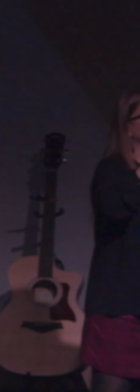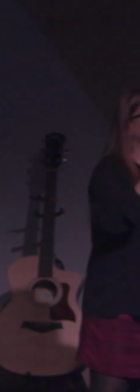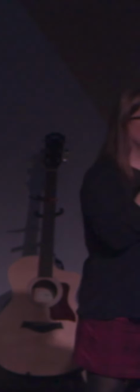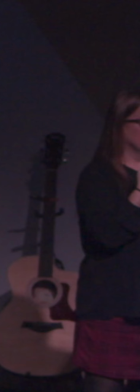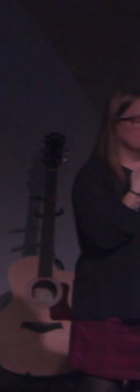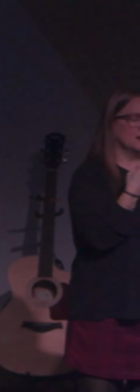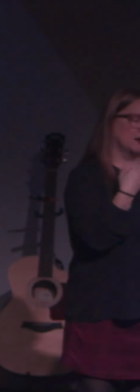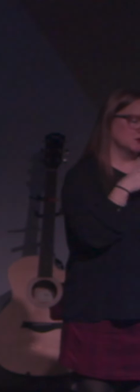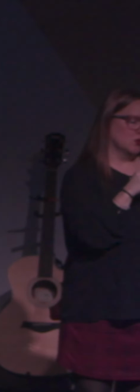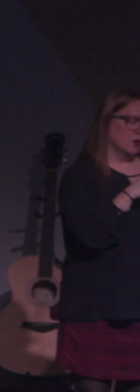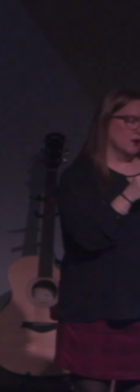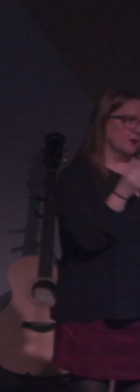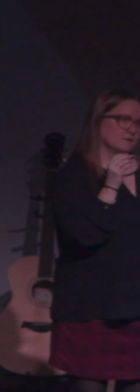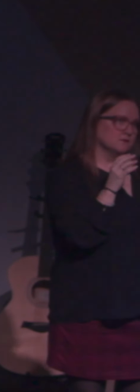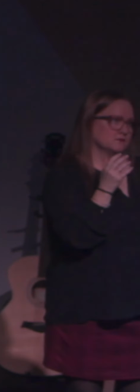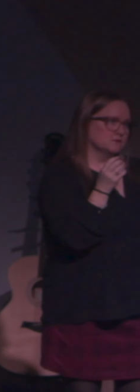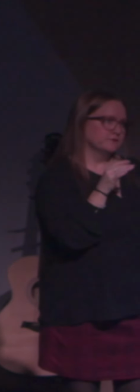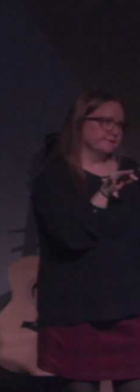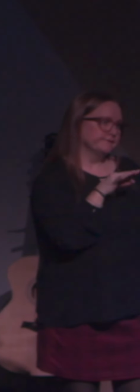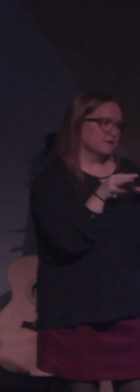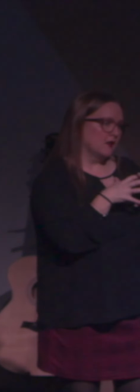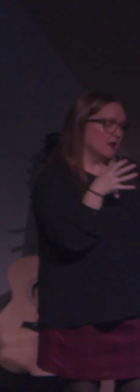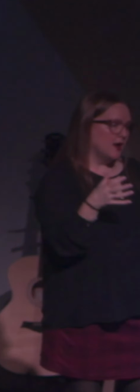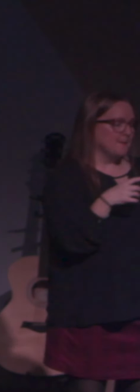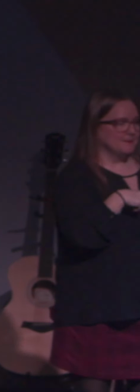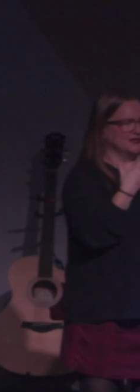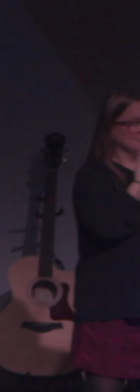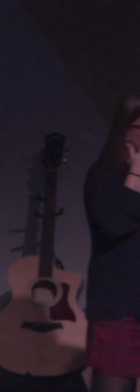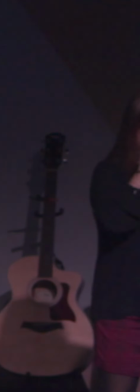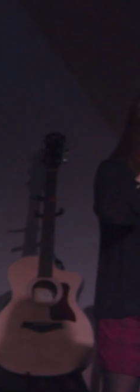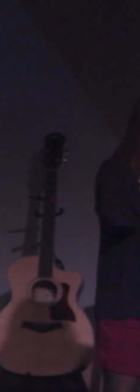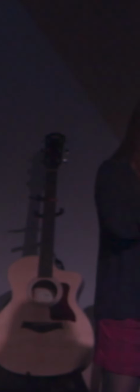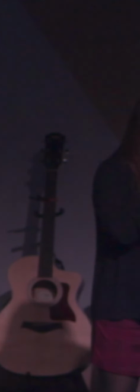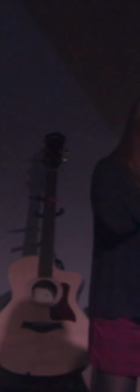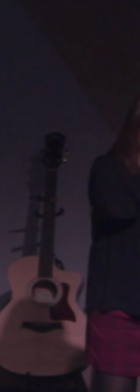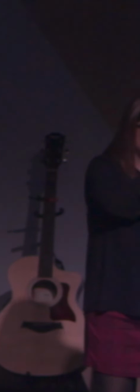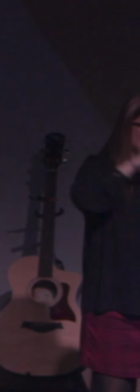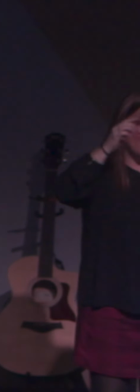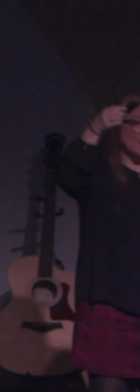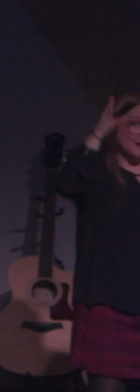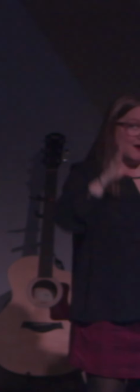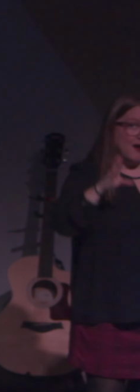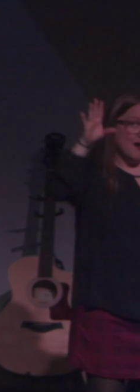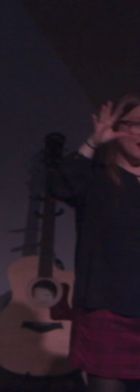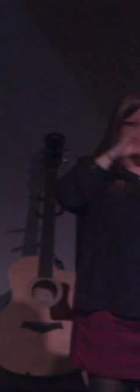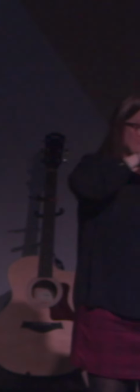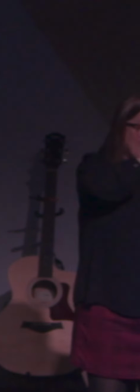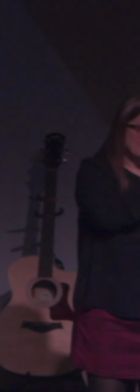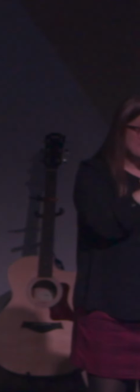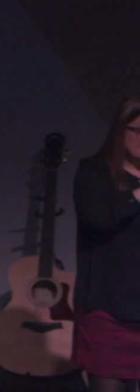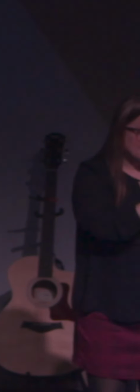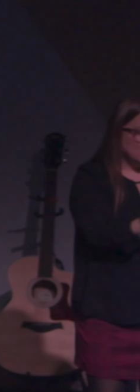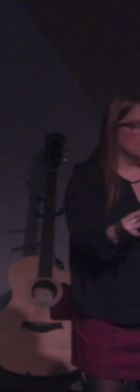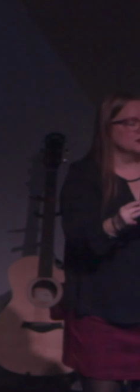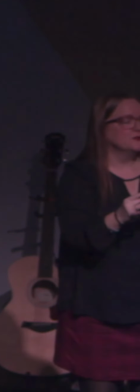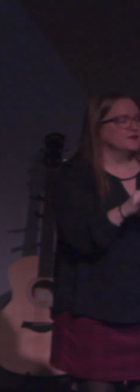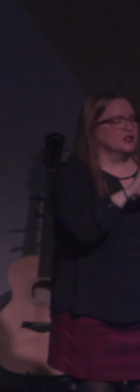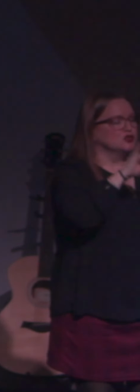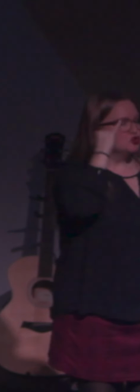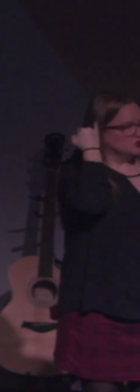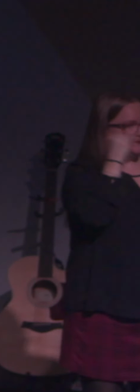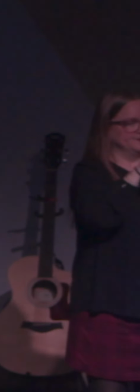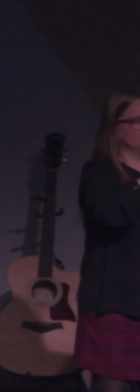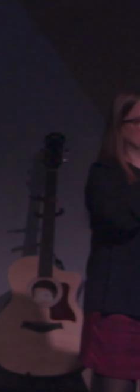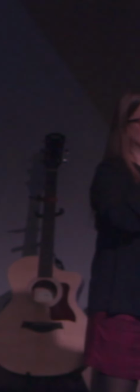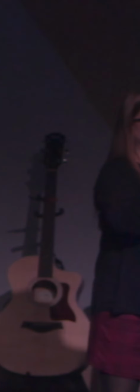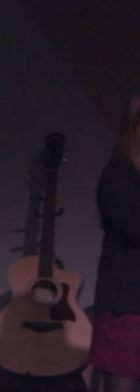story a lot, but there couldn't be a better picture of God connecting the dots in ways that we never saw. And I love Joseph's faith, and I